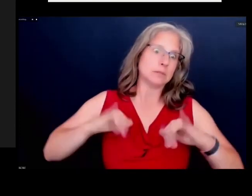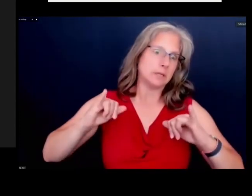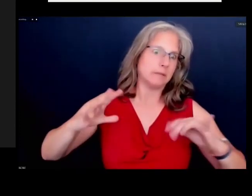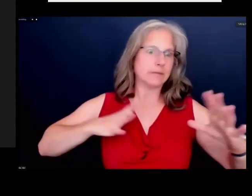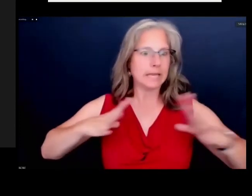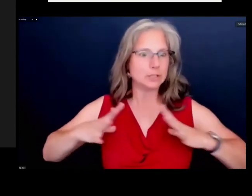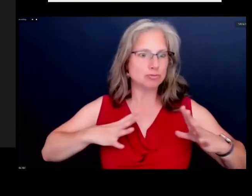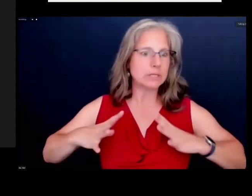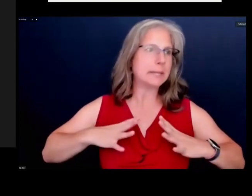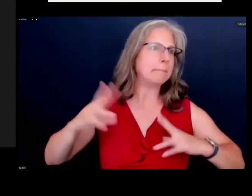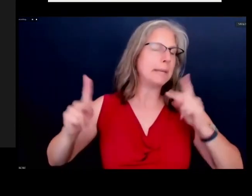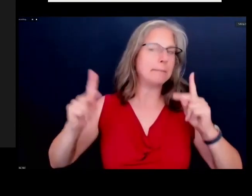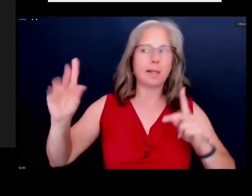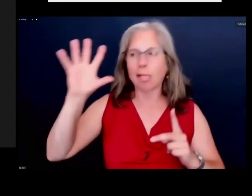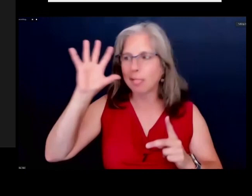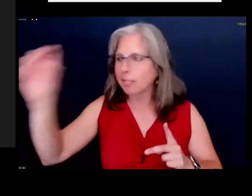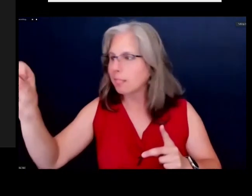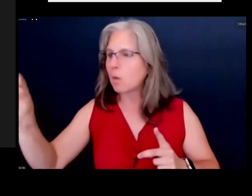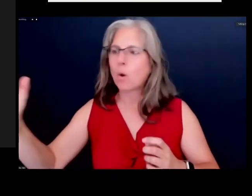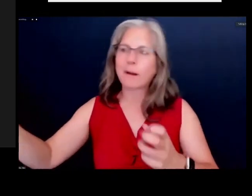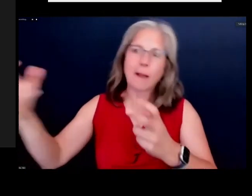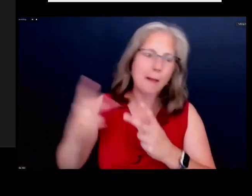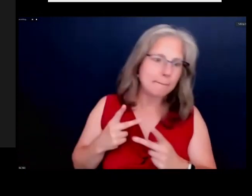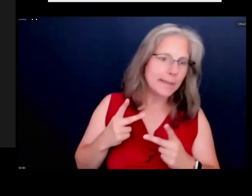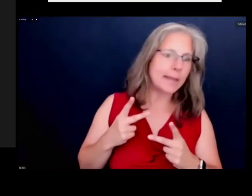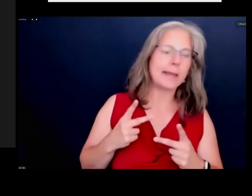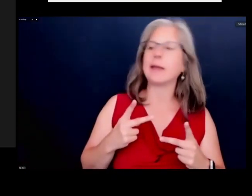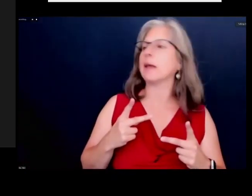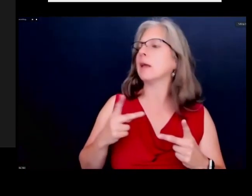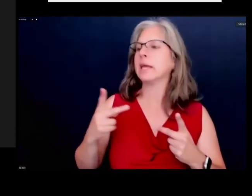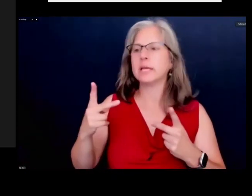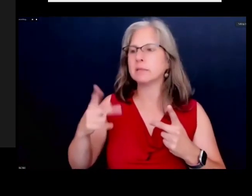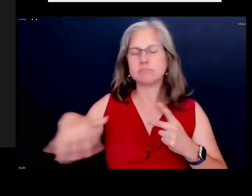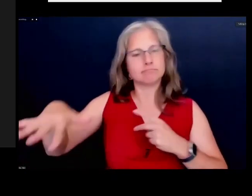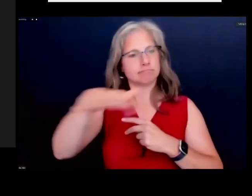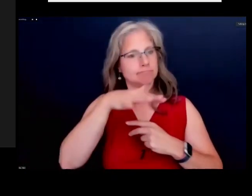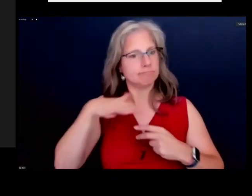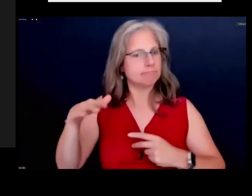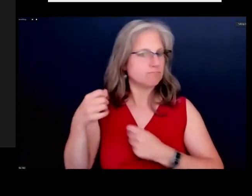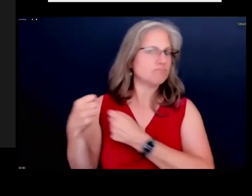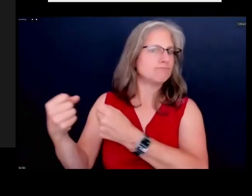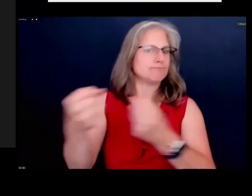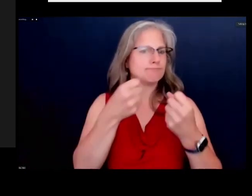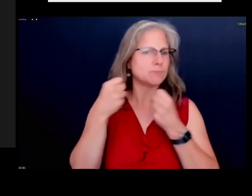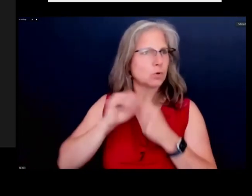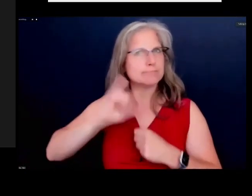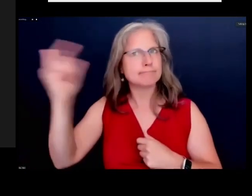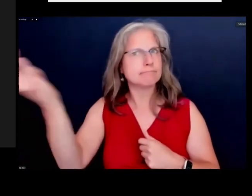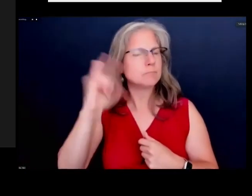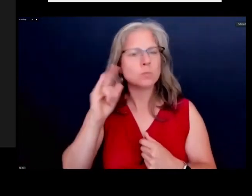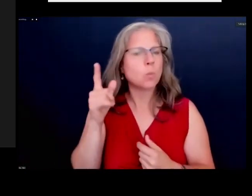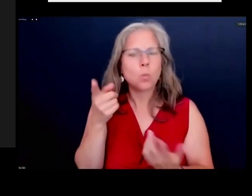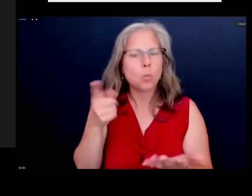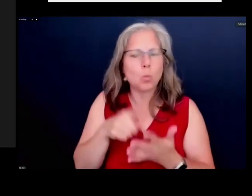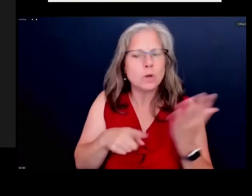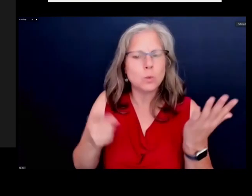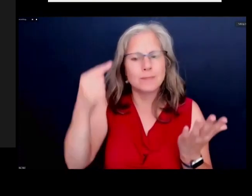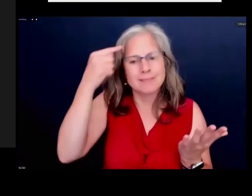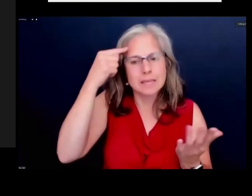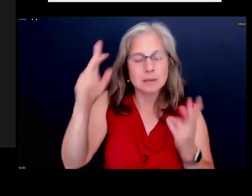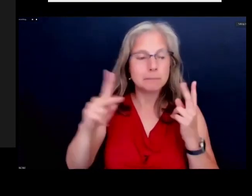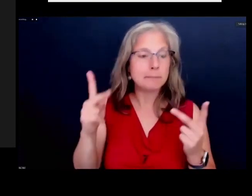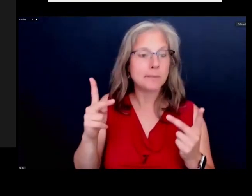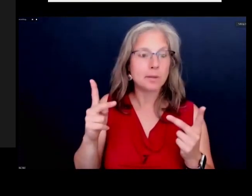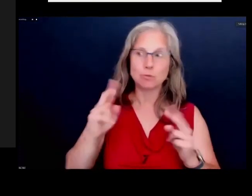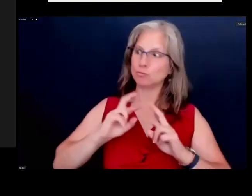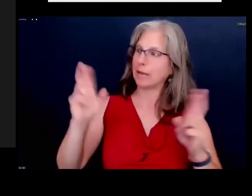vacation season for many people coming, either leaving our area who live here or people coming into our area. What do you say for people that